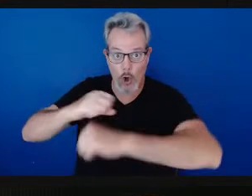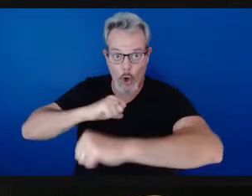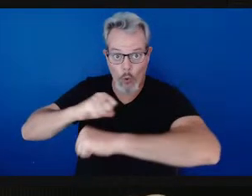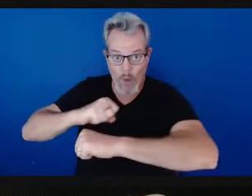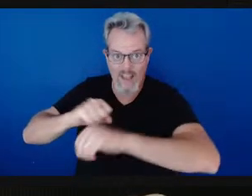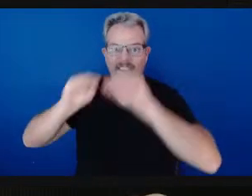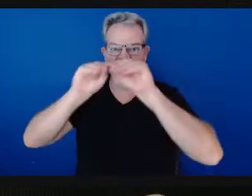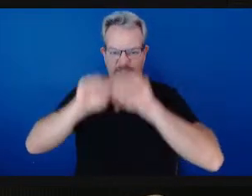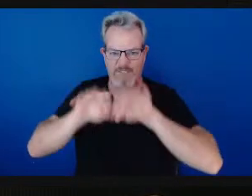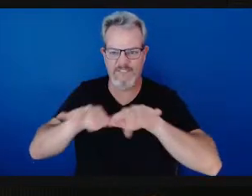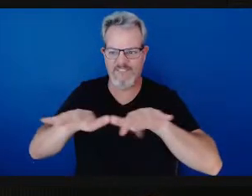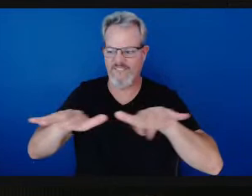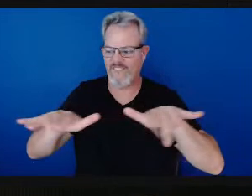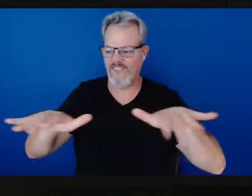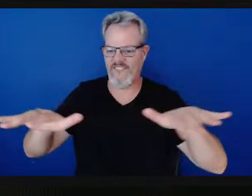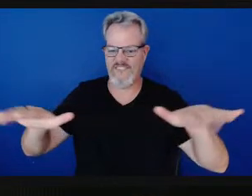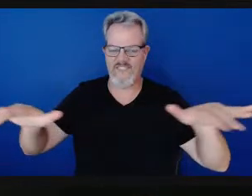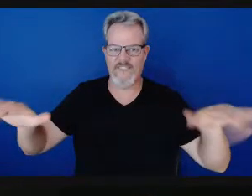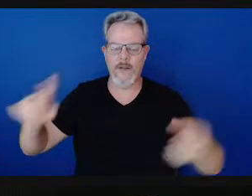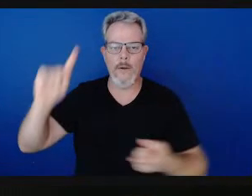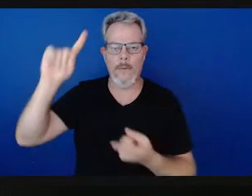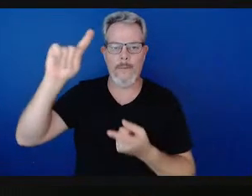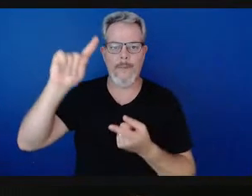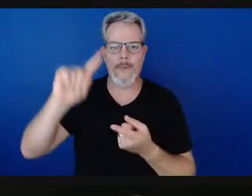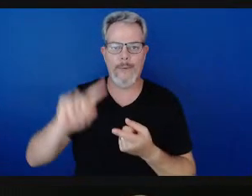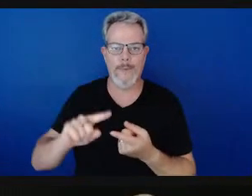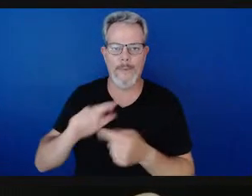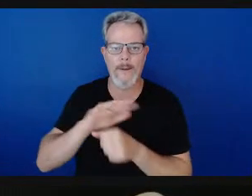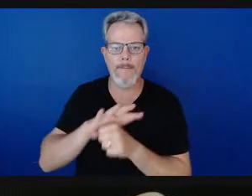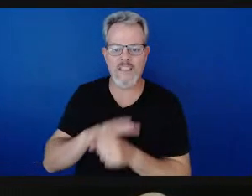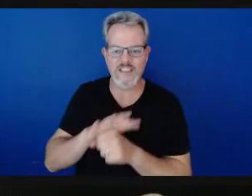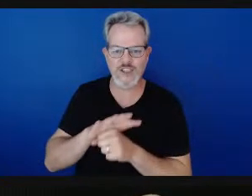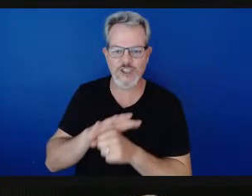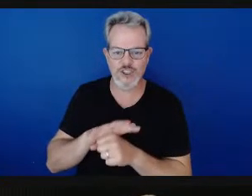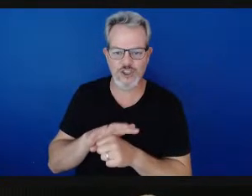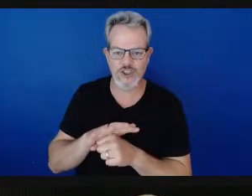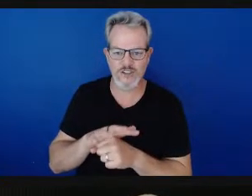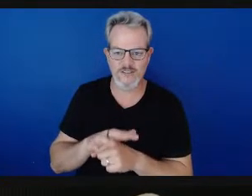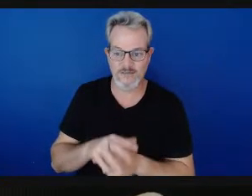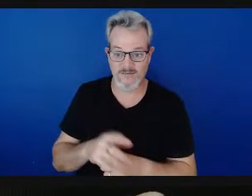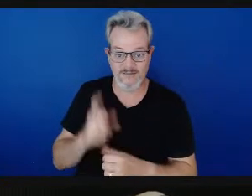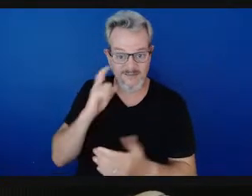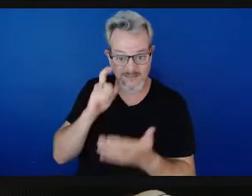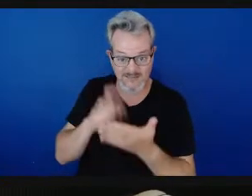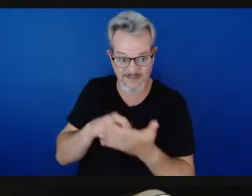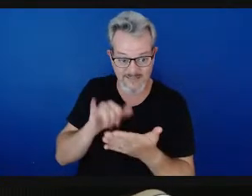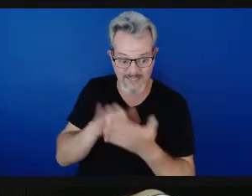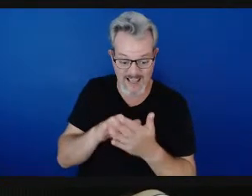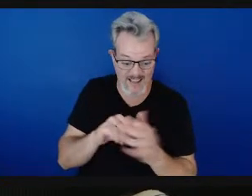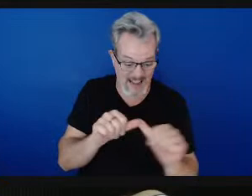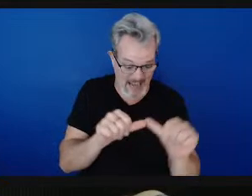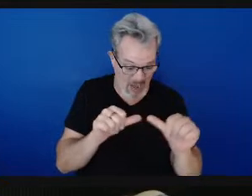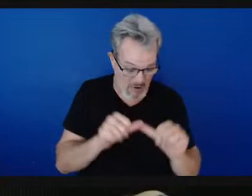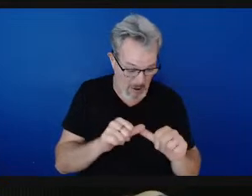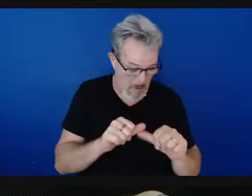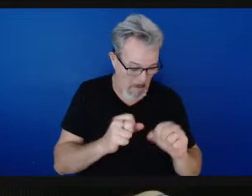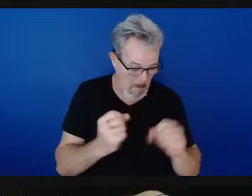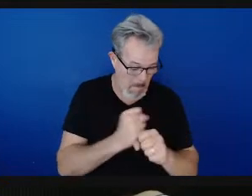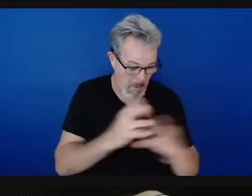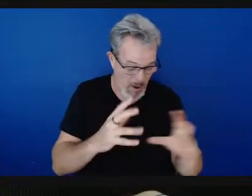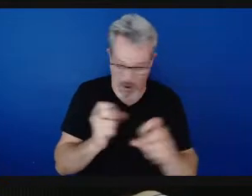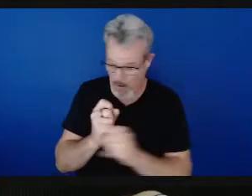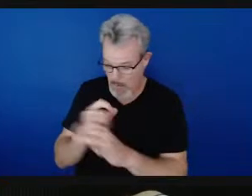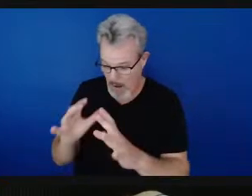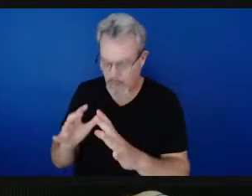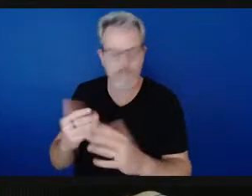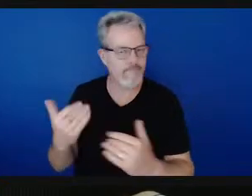eruption. So that's typically what you see. And instead of having discrete events of the ground quaking here or there, you see what we've called tremor,